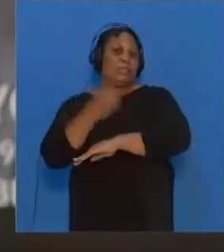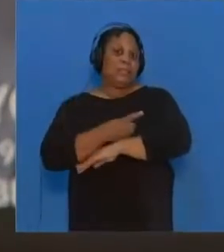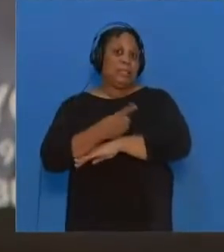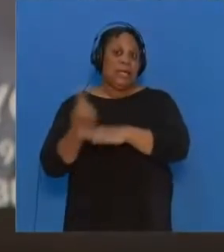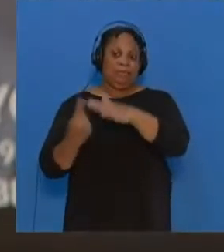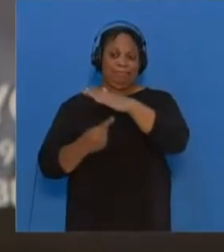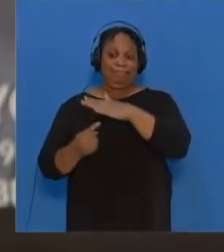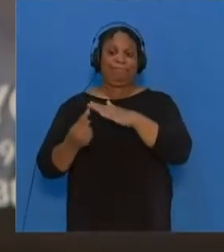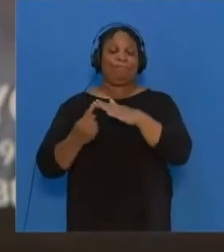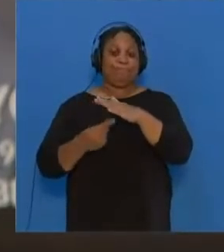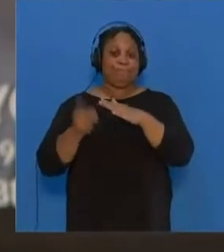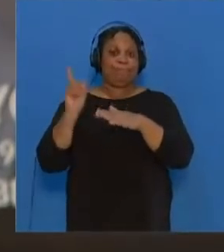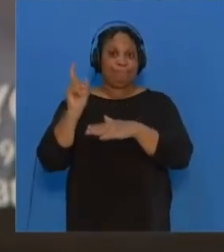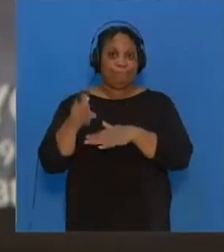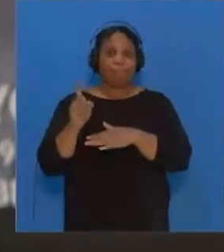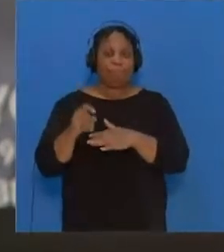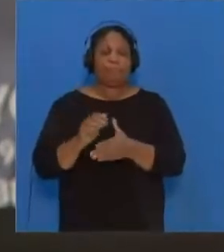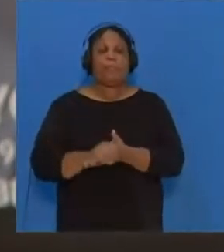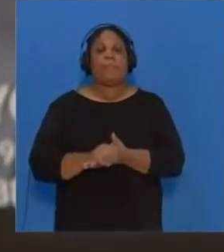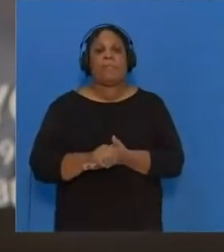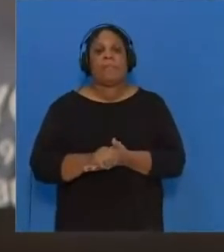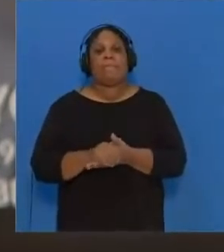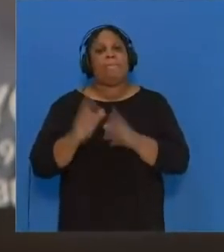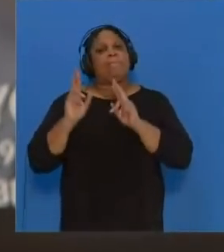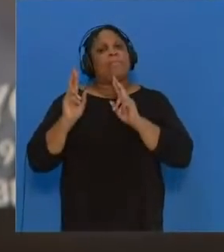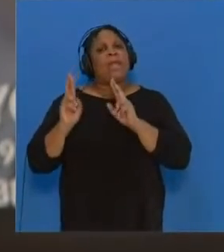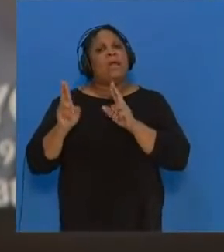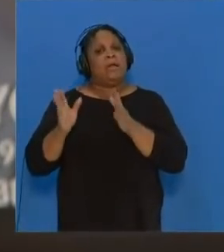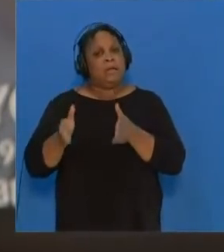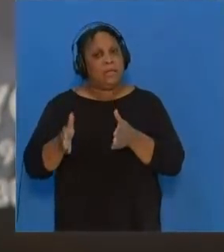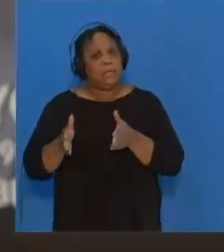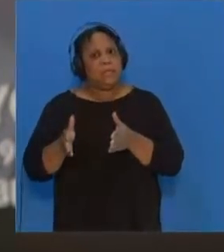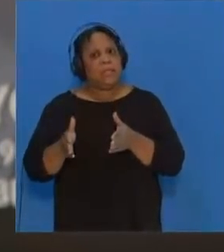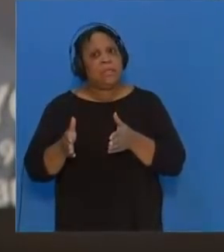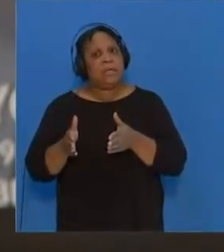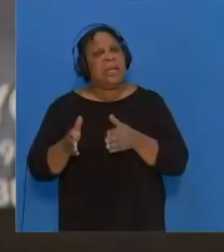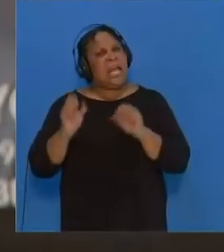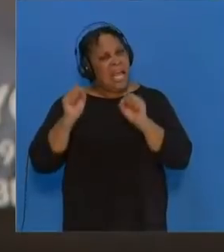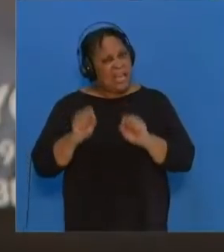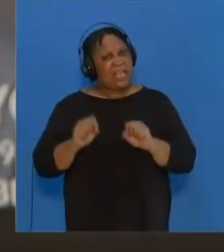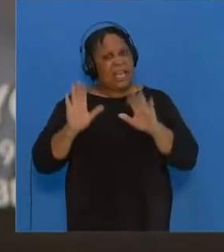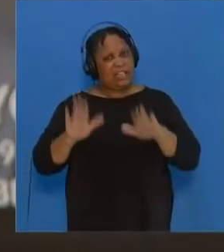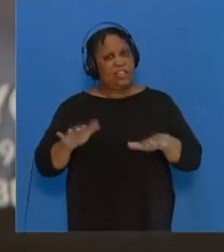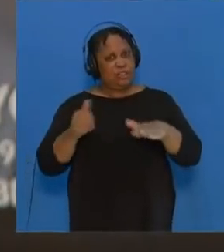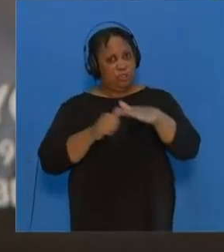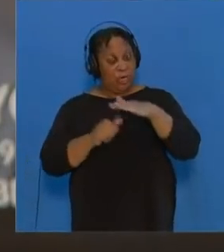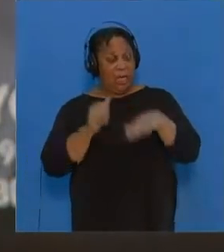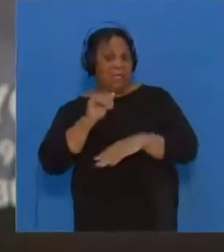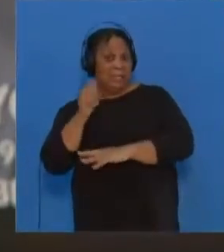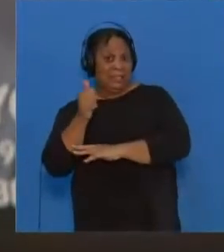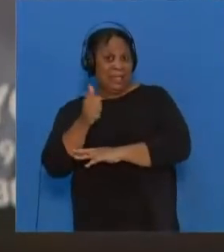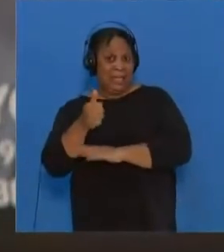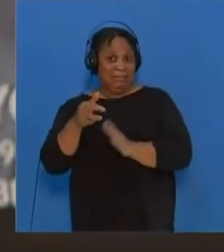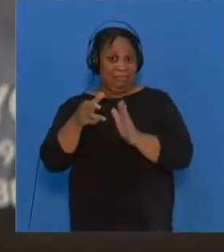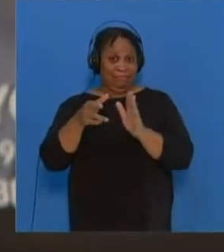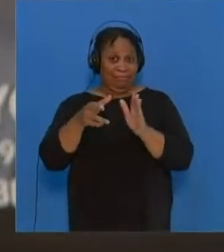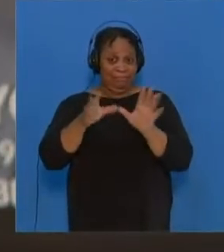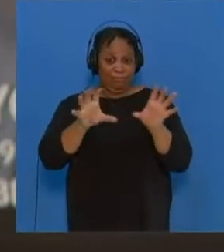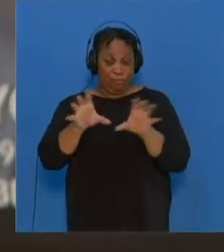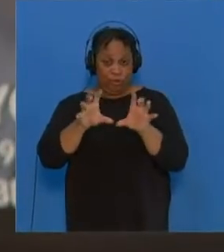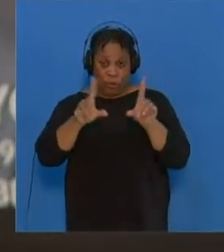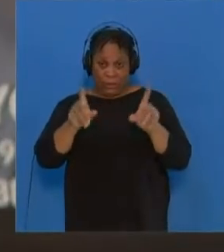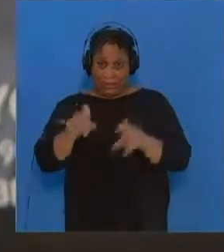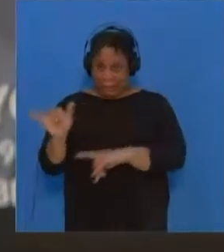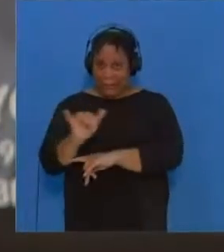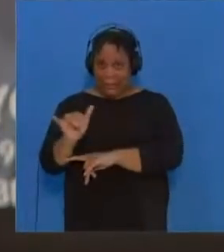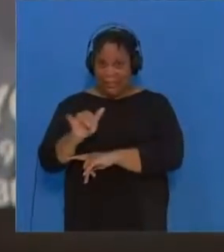is necessary. So I hope that Given clarifies. that, can children under the age of 10 go through the tests as an adult would?